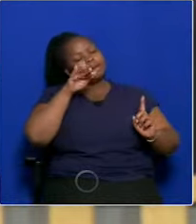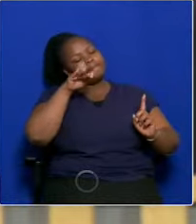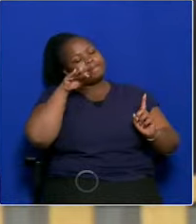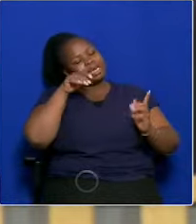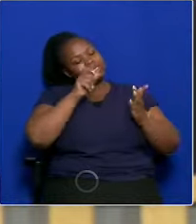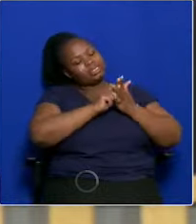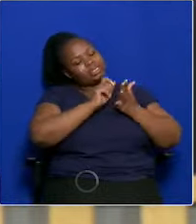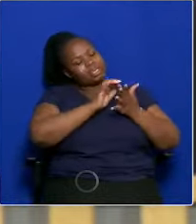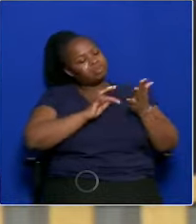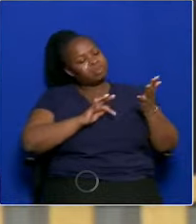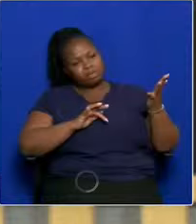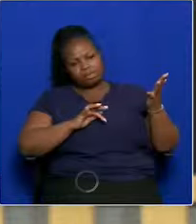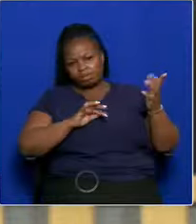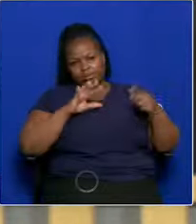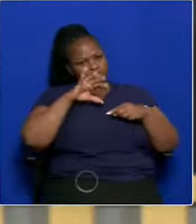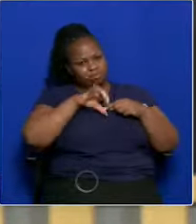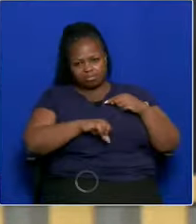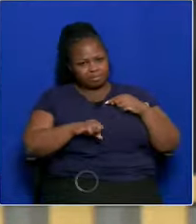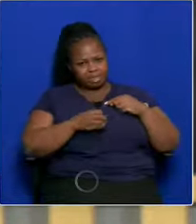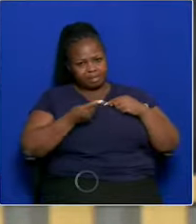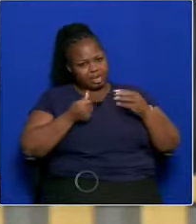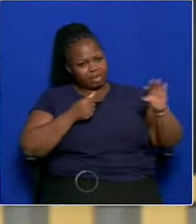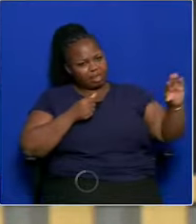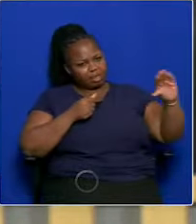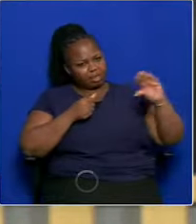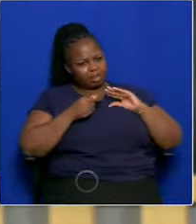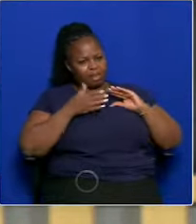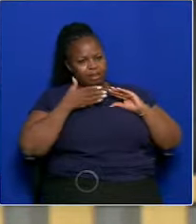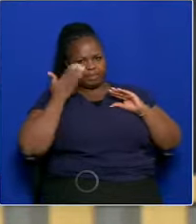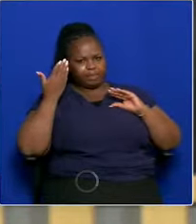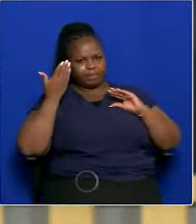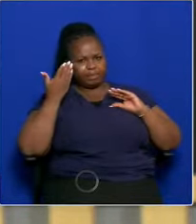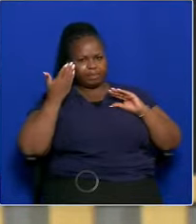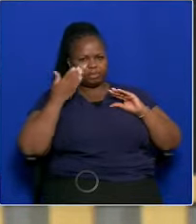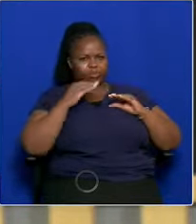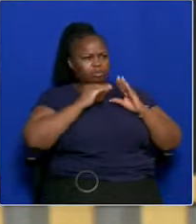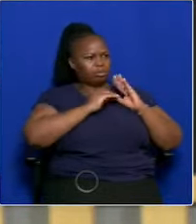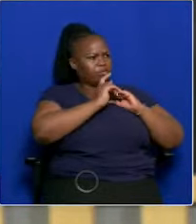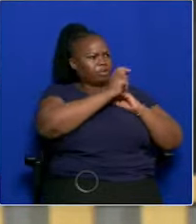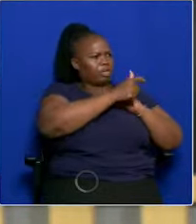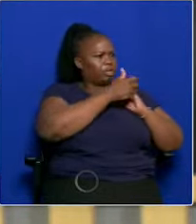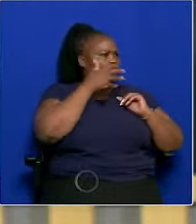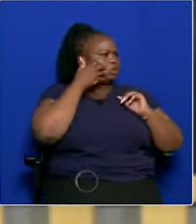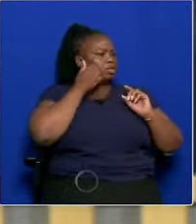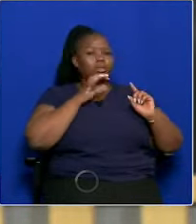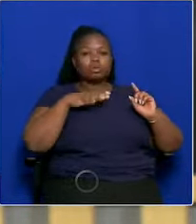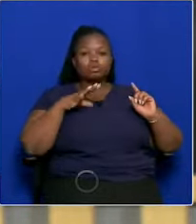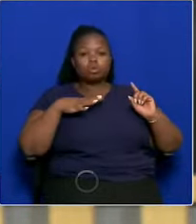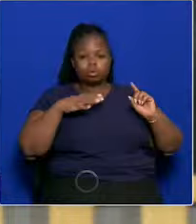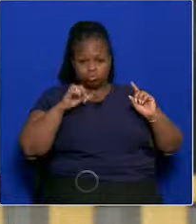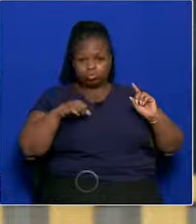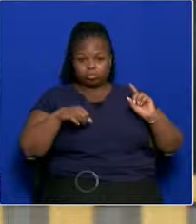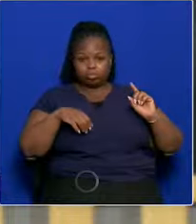not have seen the money come in, we would just see it go out to Mr. Matlala. That's all we would see.